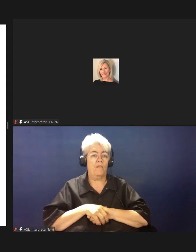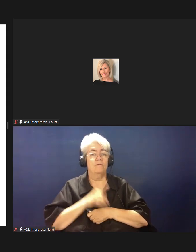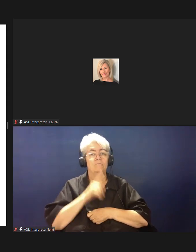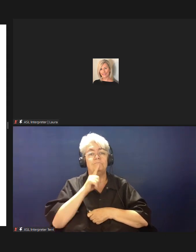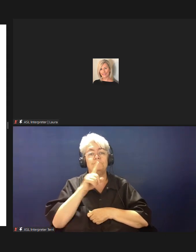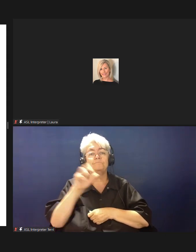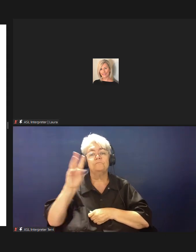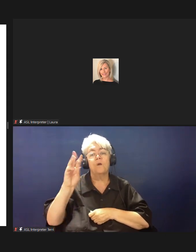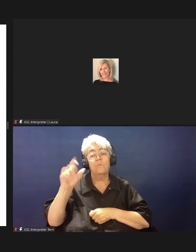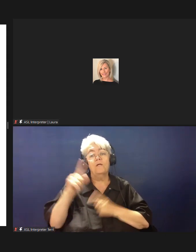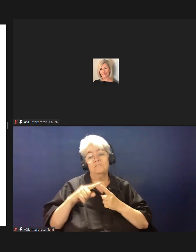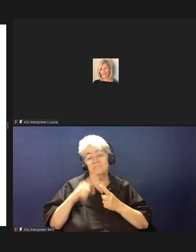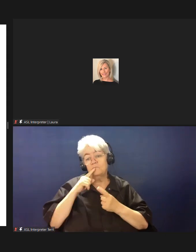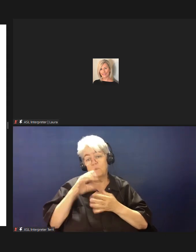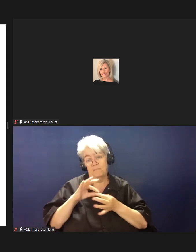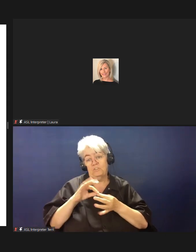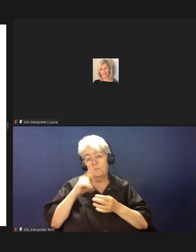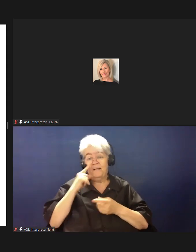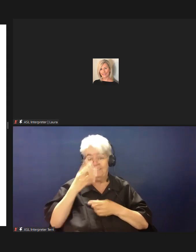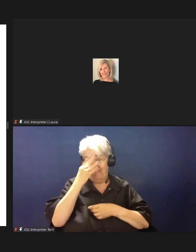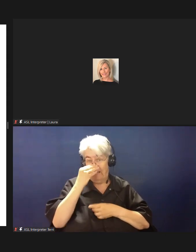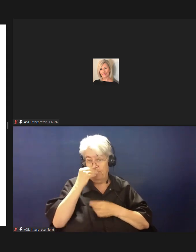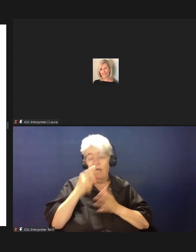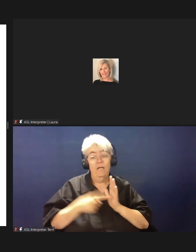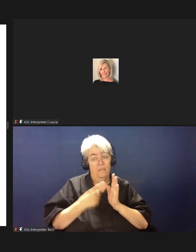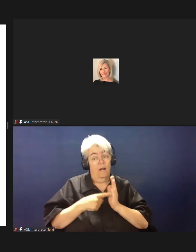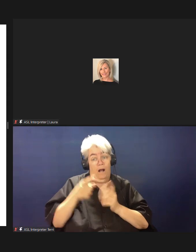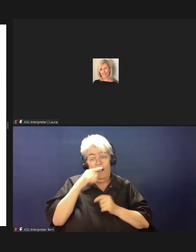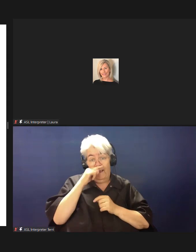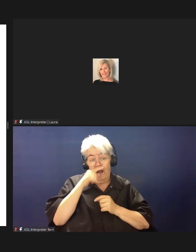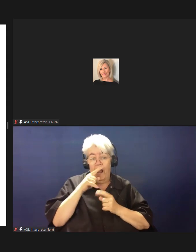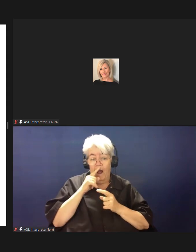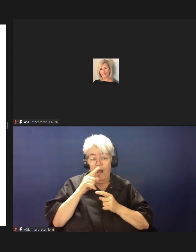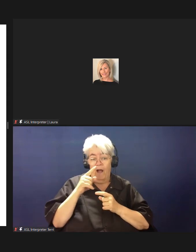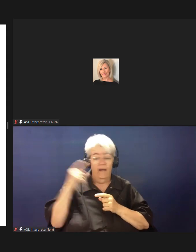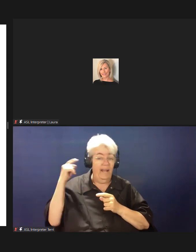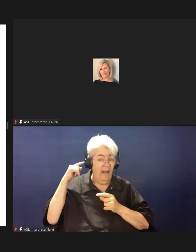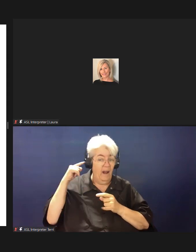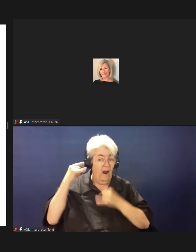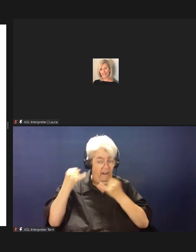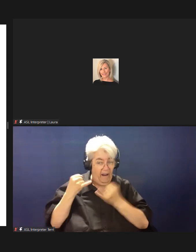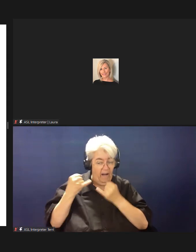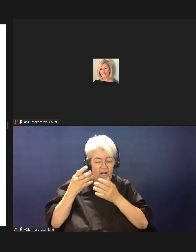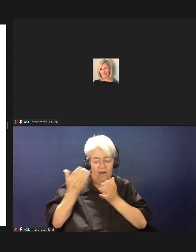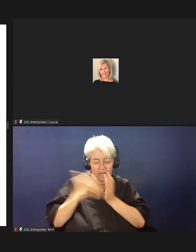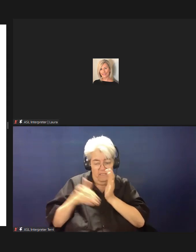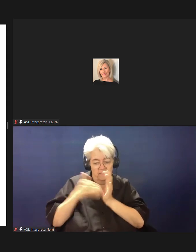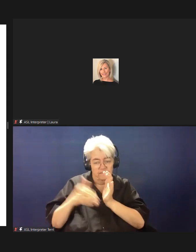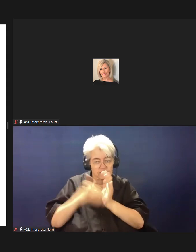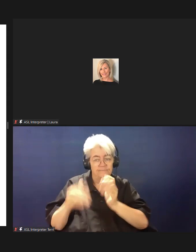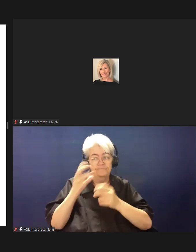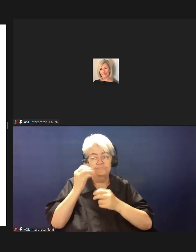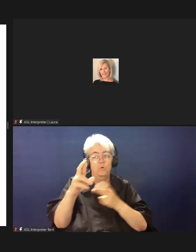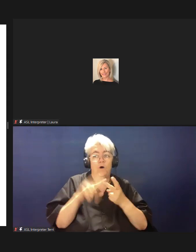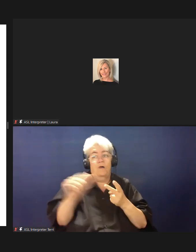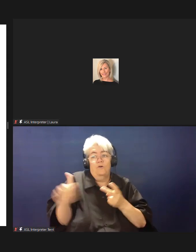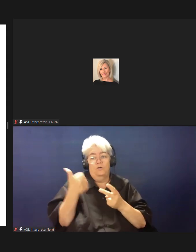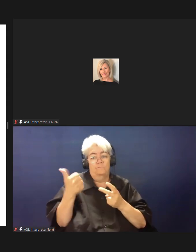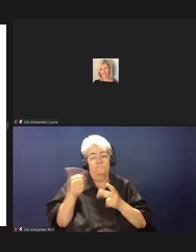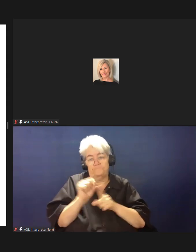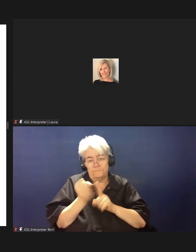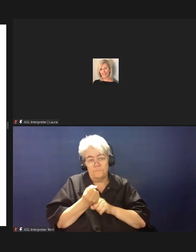sleeping. Sometimes children who have been treated repeatedly for ear infections or other conditions can